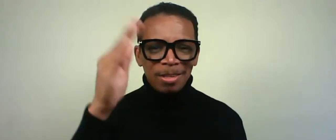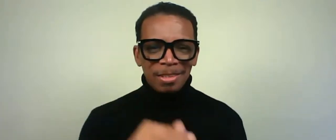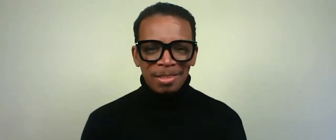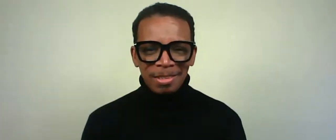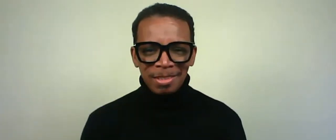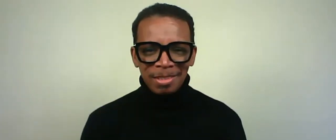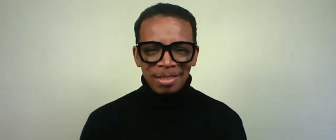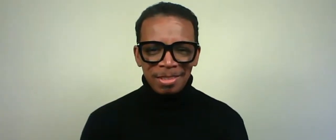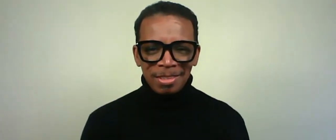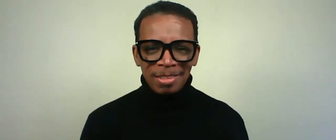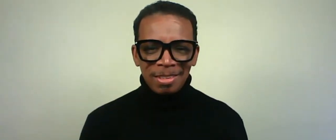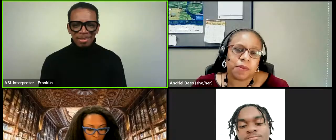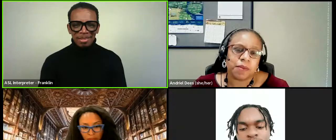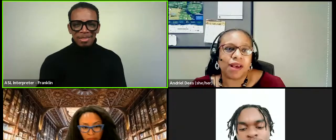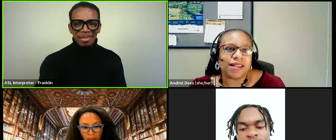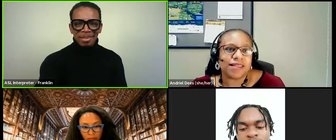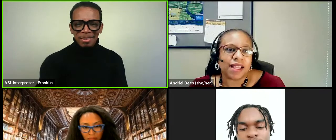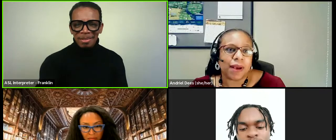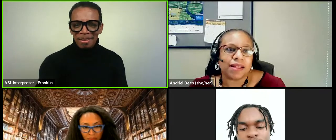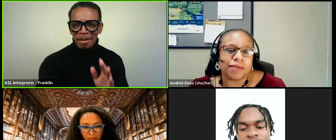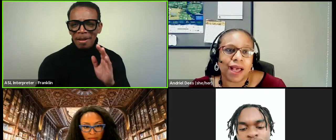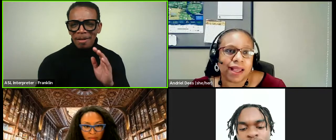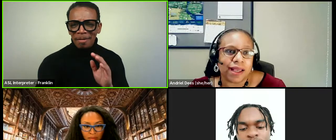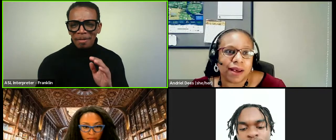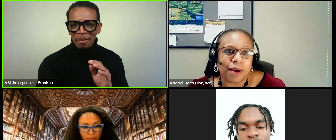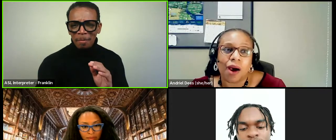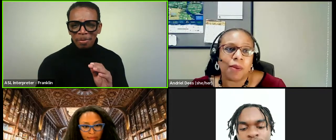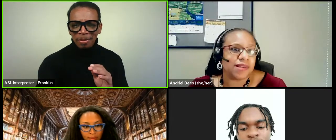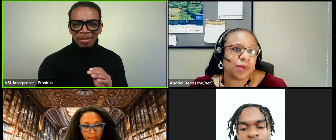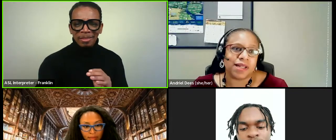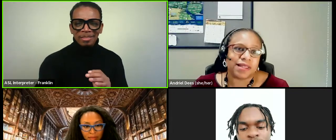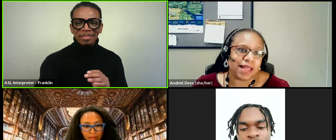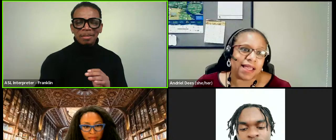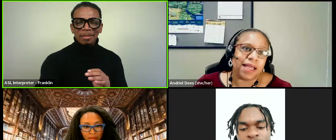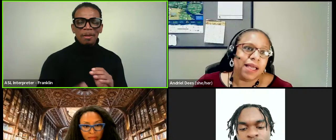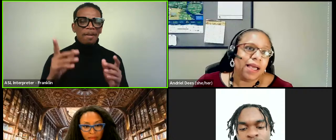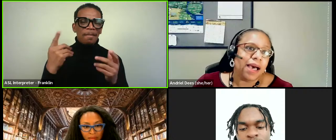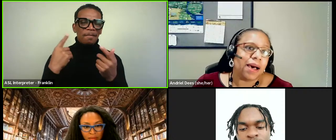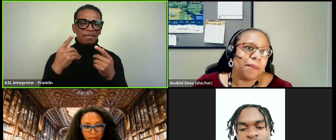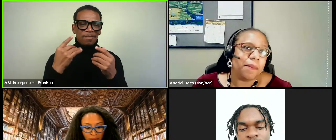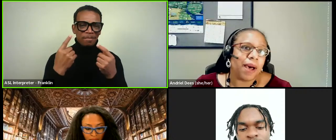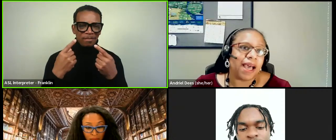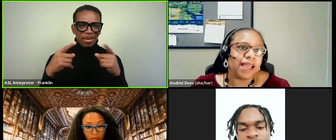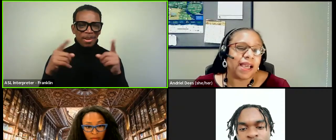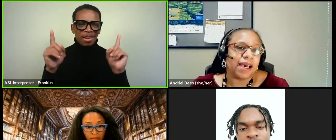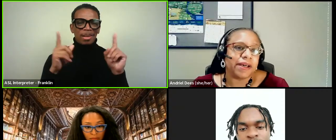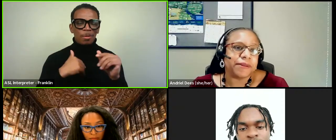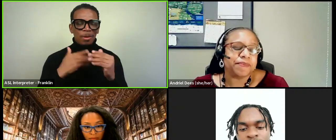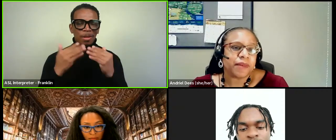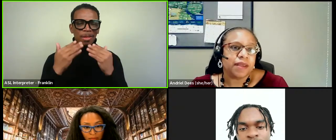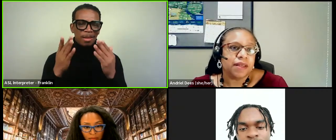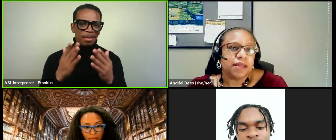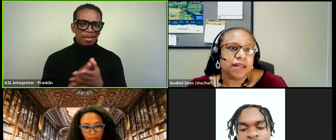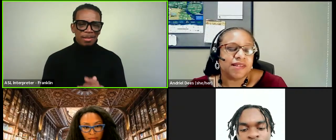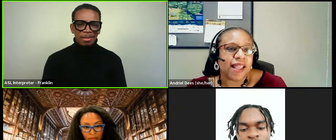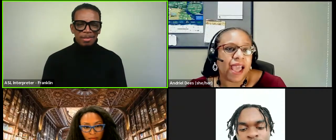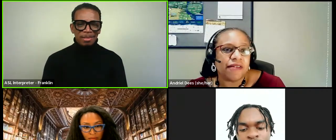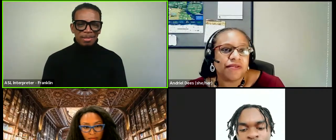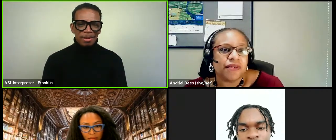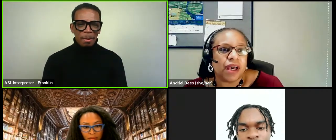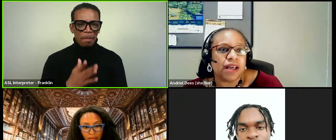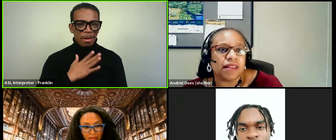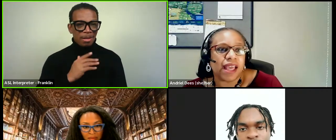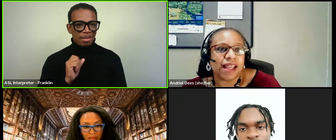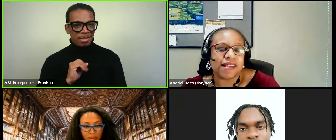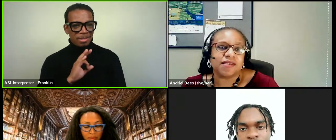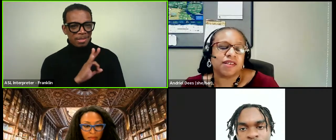space. And finally, I want to thank always want to thank my